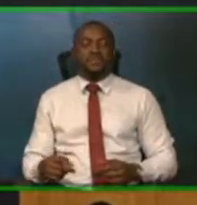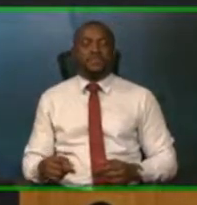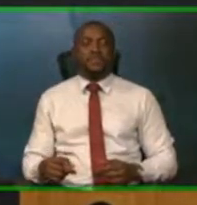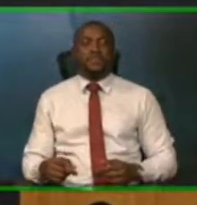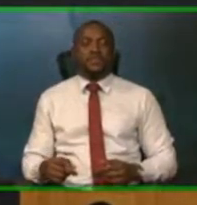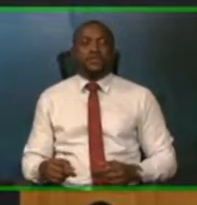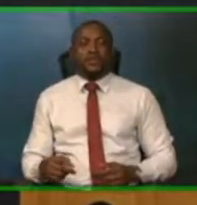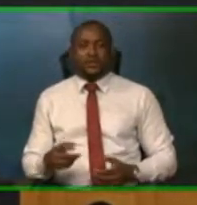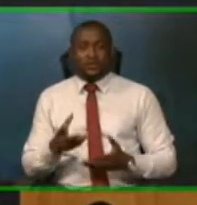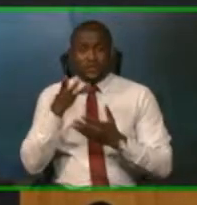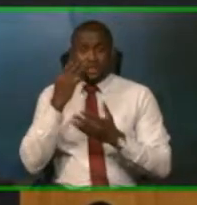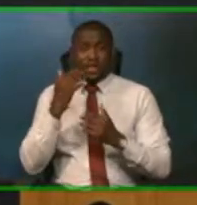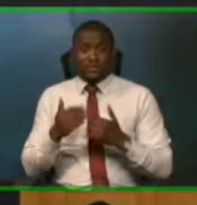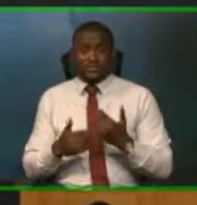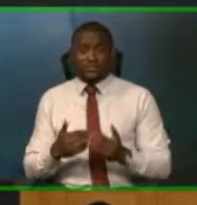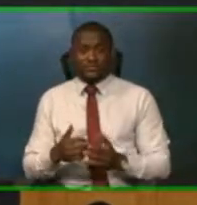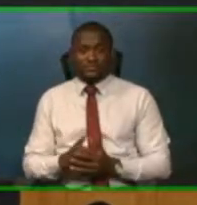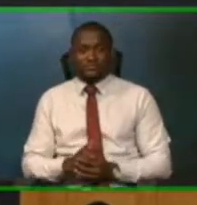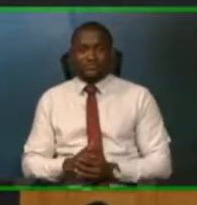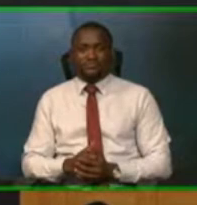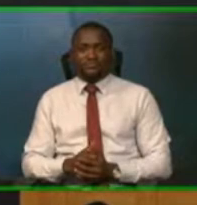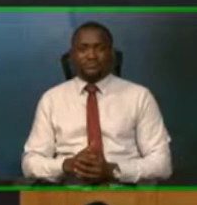Is someone learning in this service?